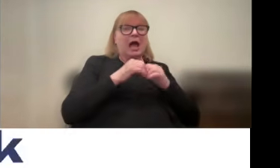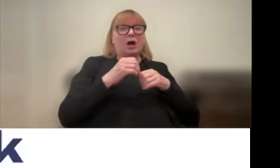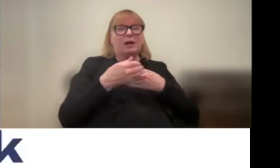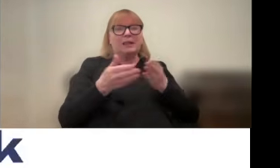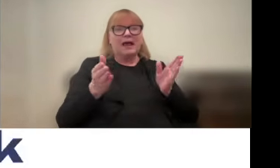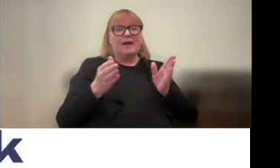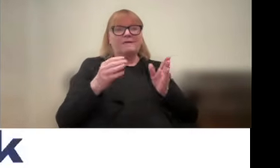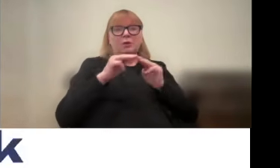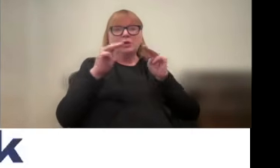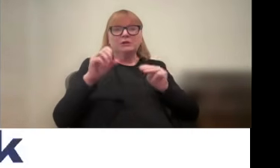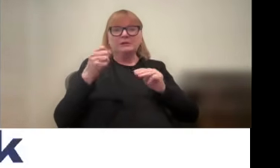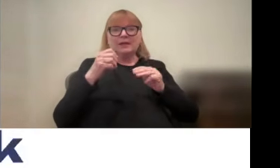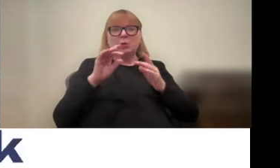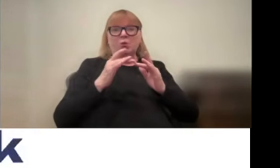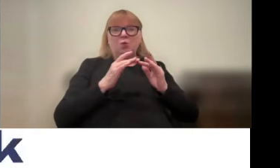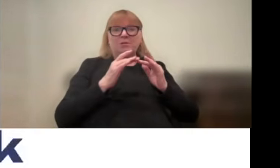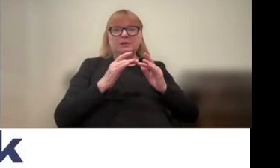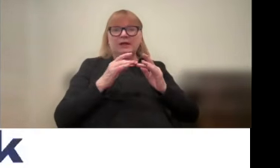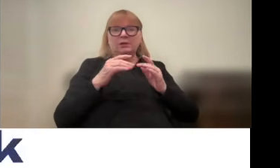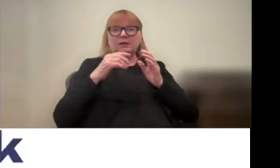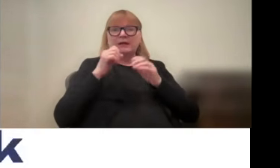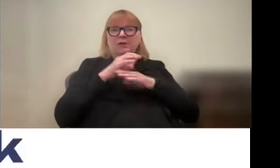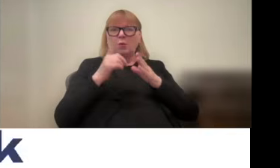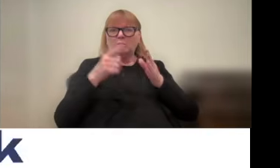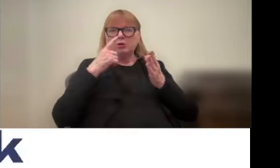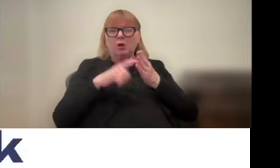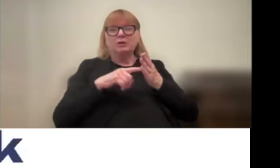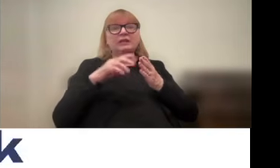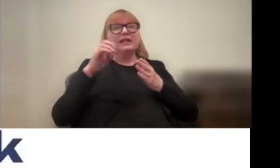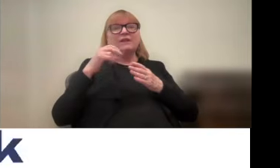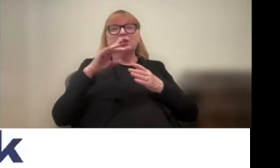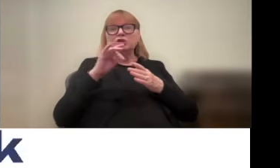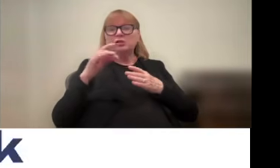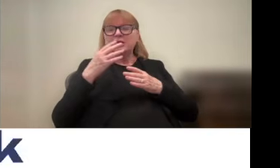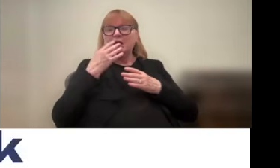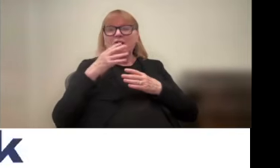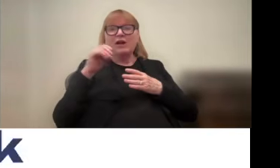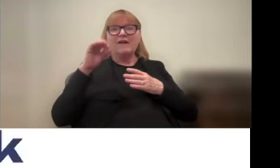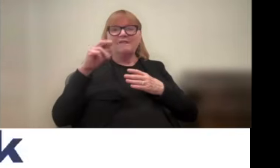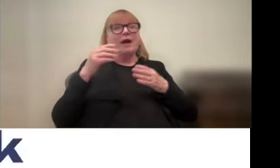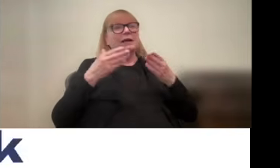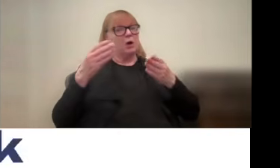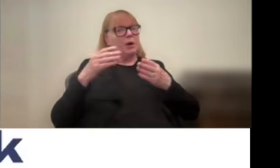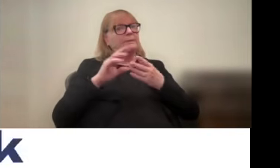of a museum's website influence what you notice? Even the choice of color and fonts carry